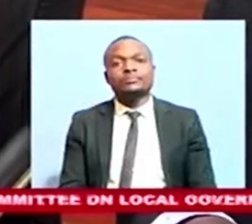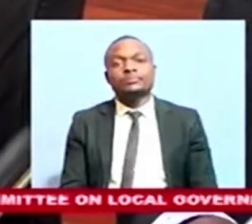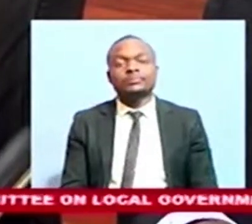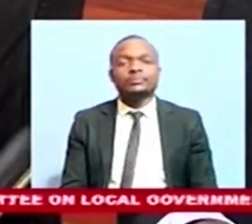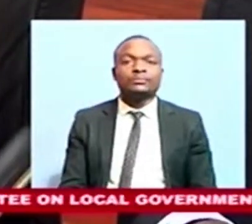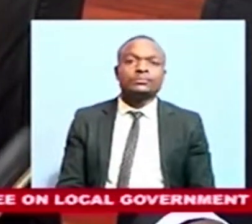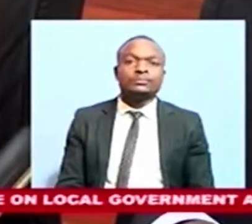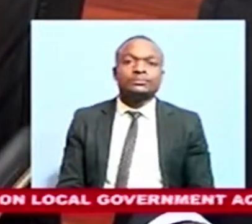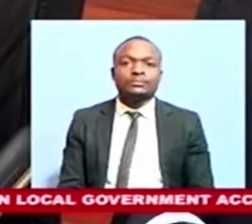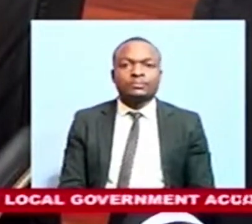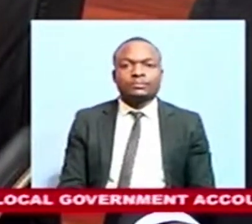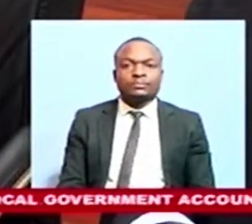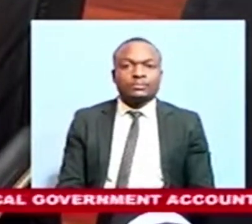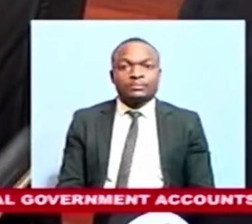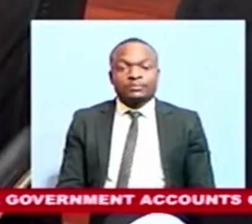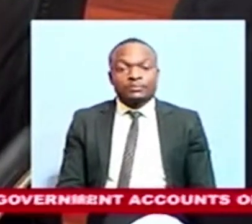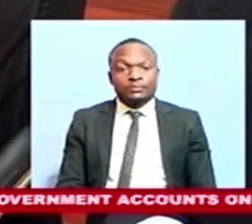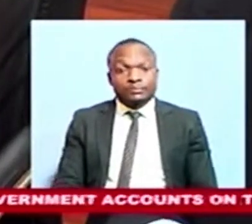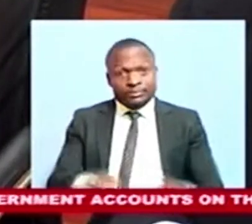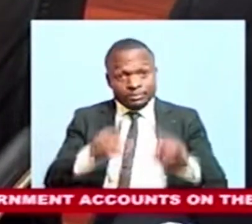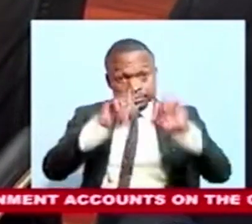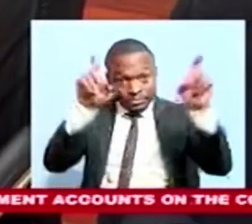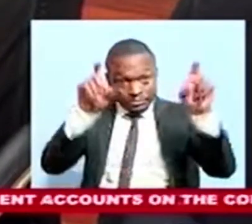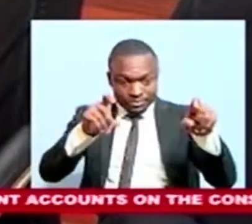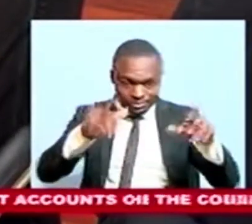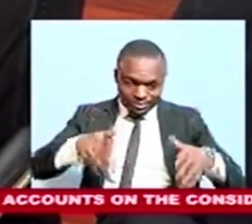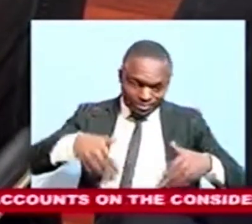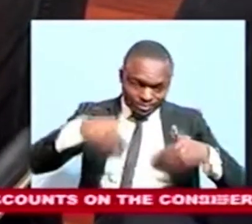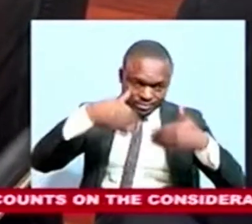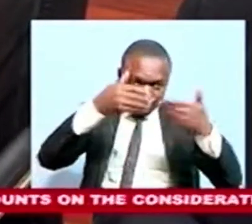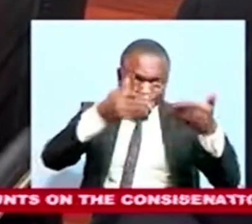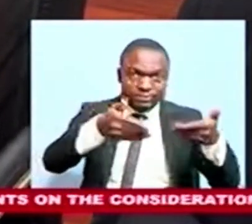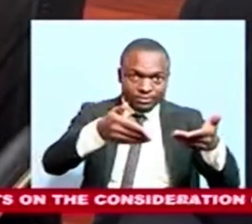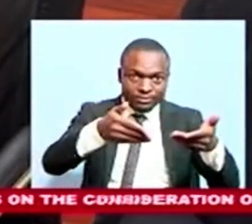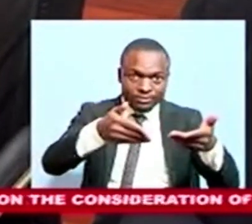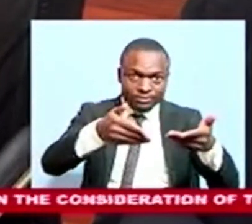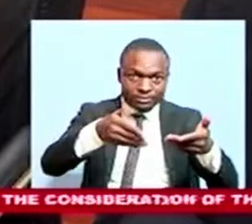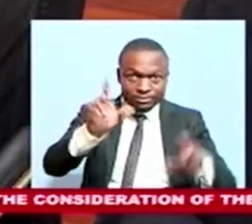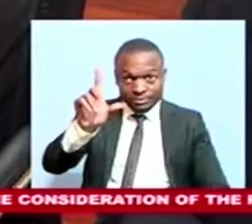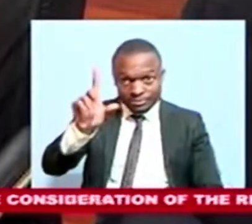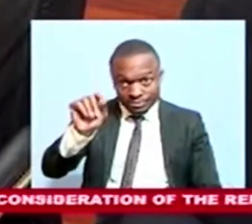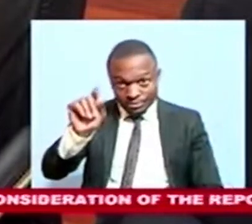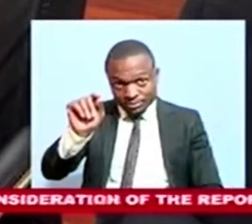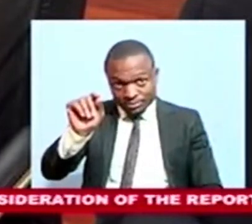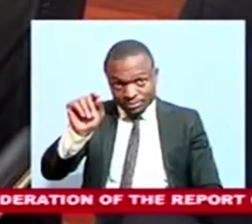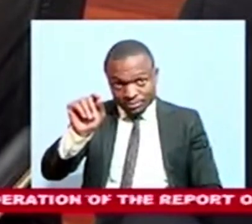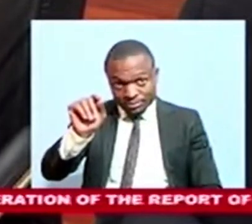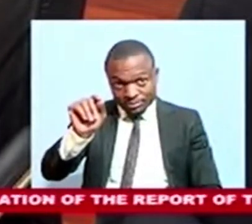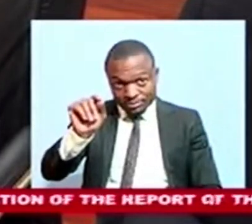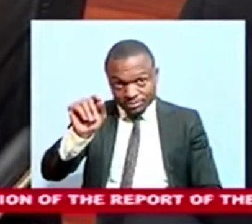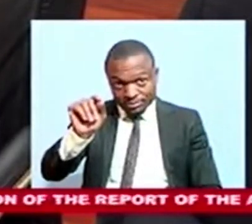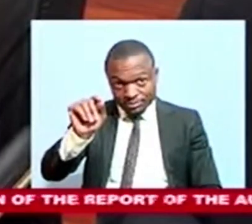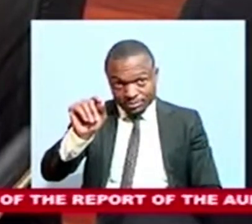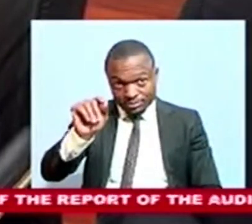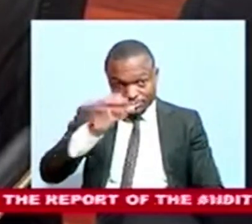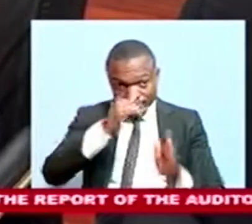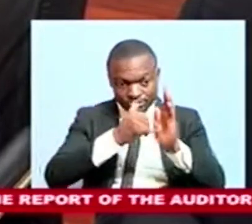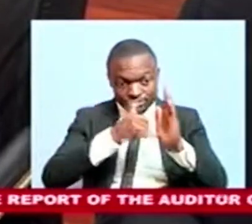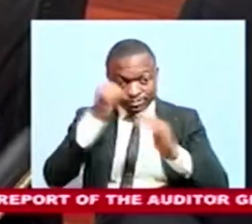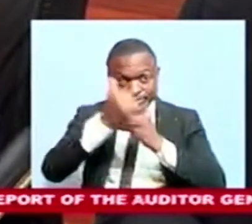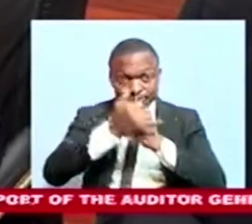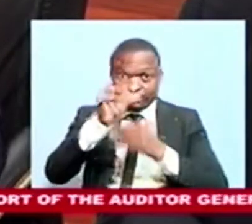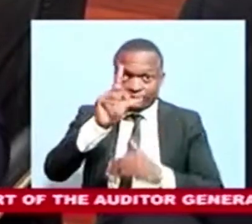The certificate was issued on 20th July